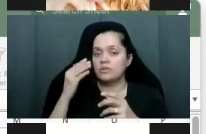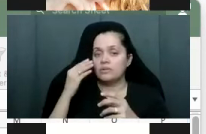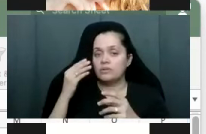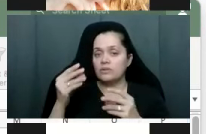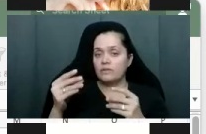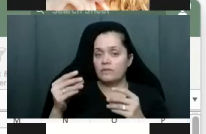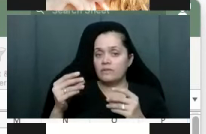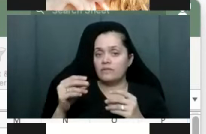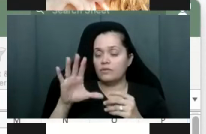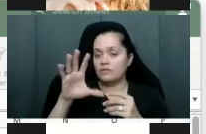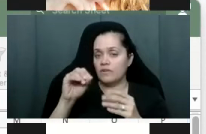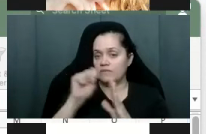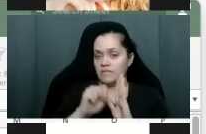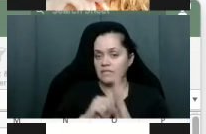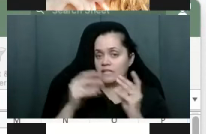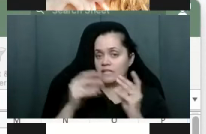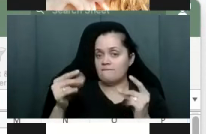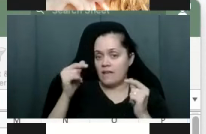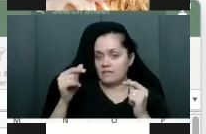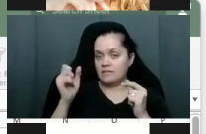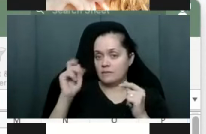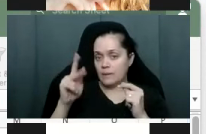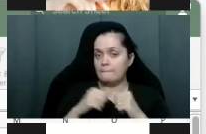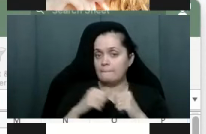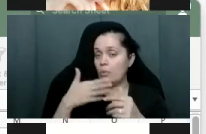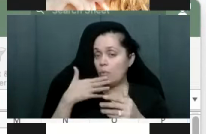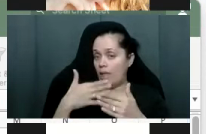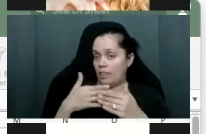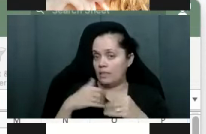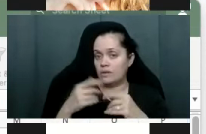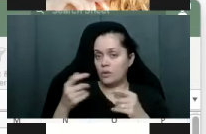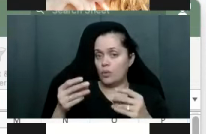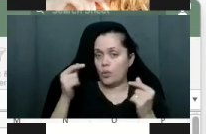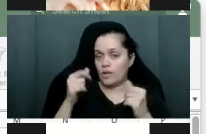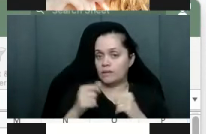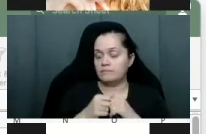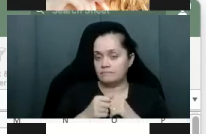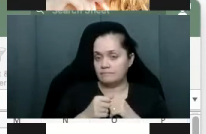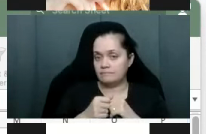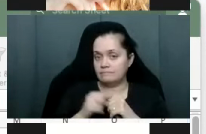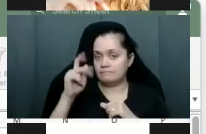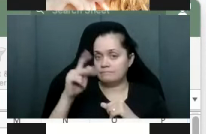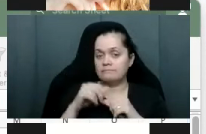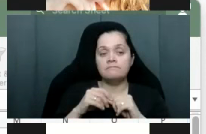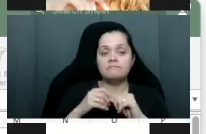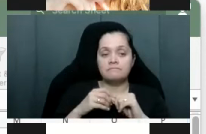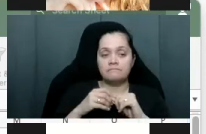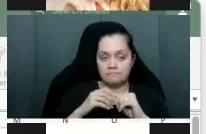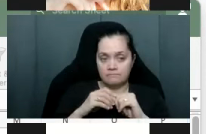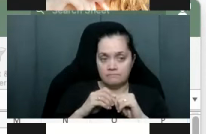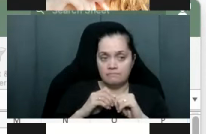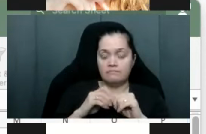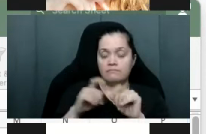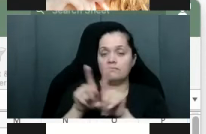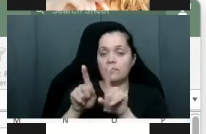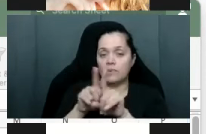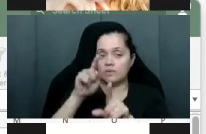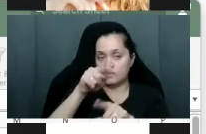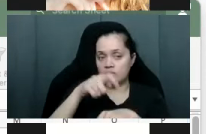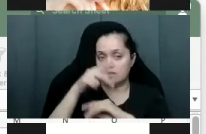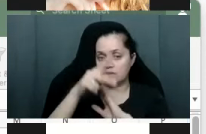those 50 states well, quick. Okay. Also in this time